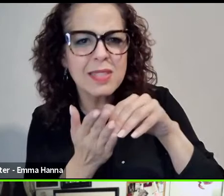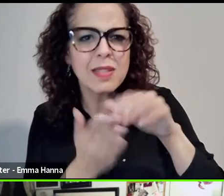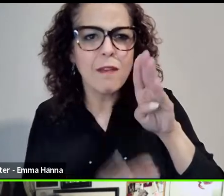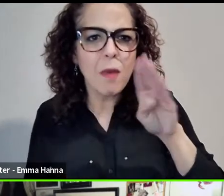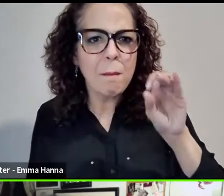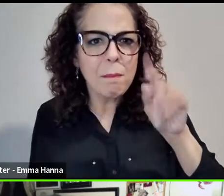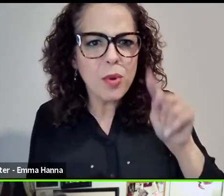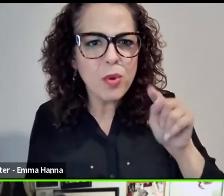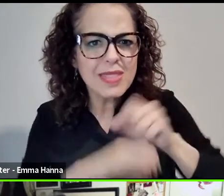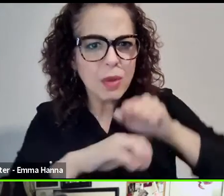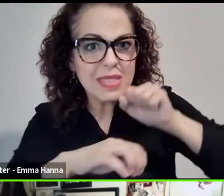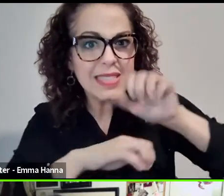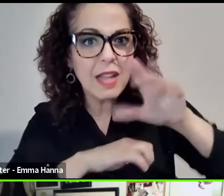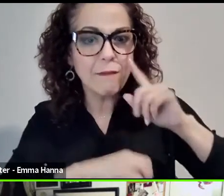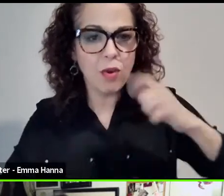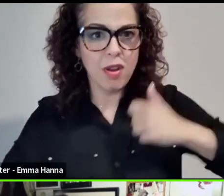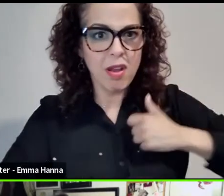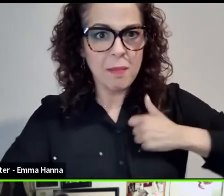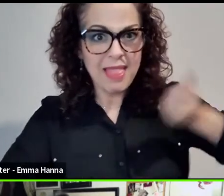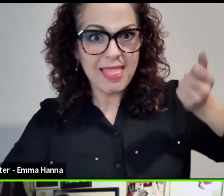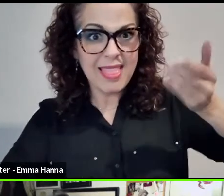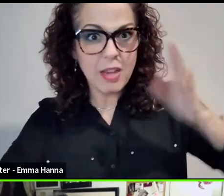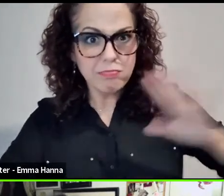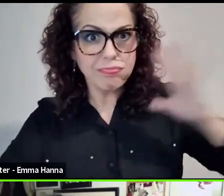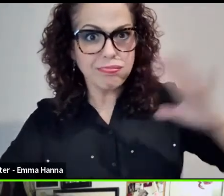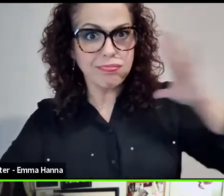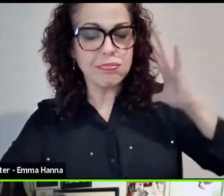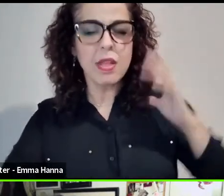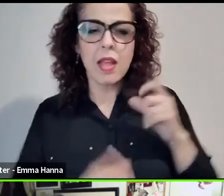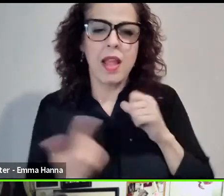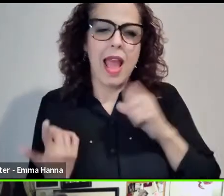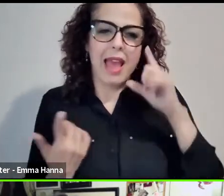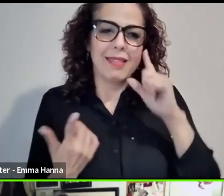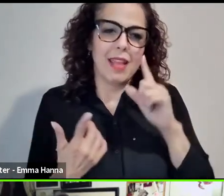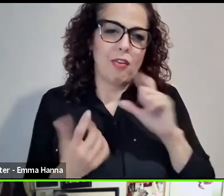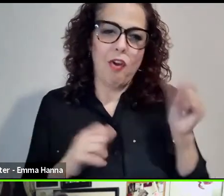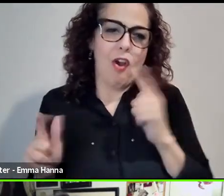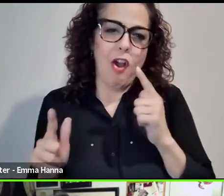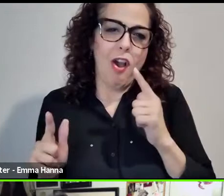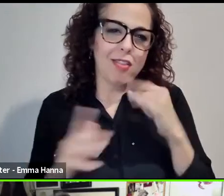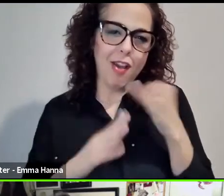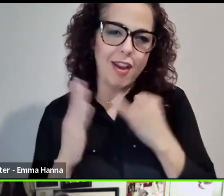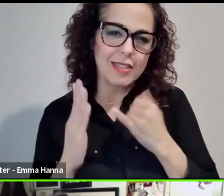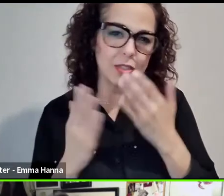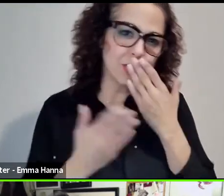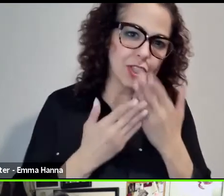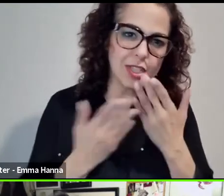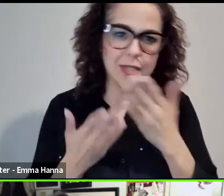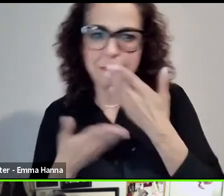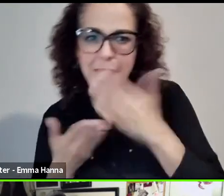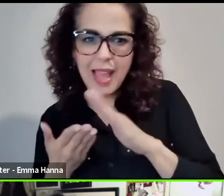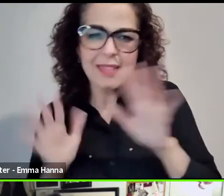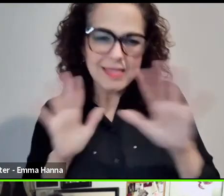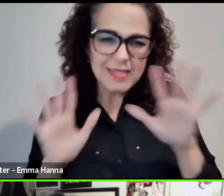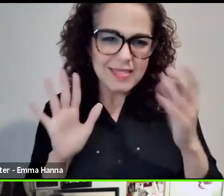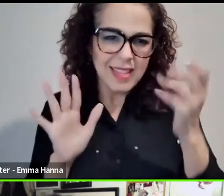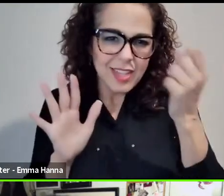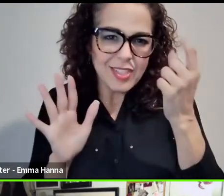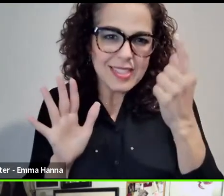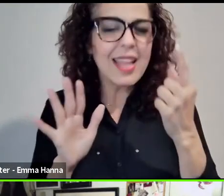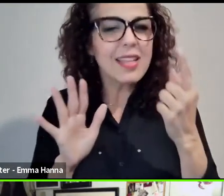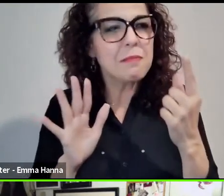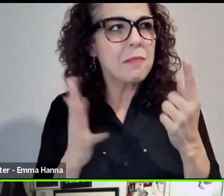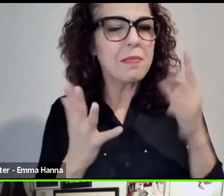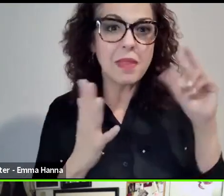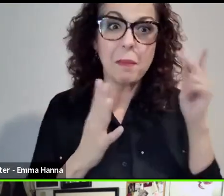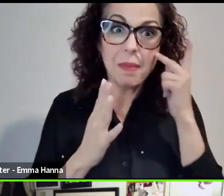I think like there's good art and bad art. I'm not one of those people that thinks, you know, all art has to be political. I think that lends to some pretty bad